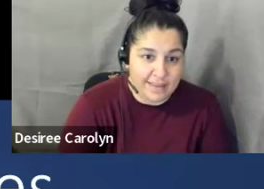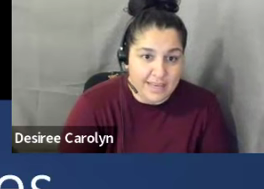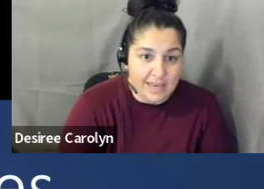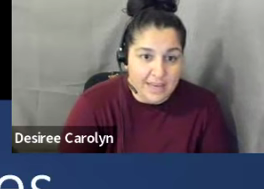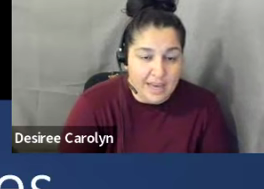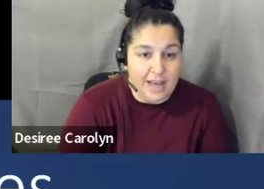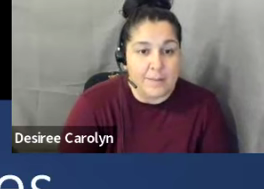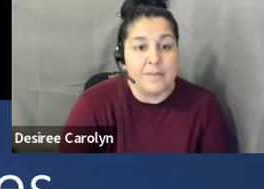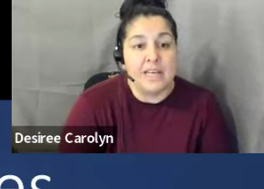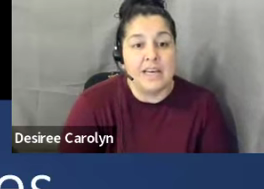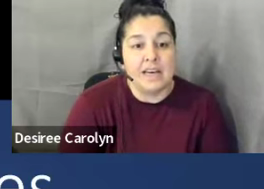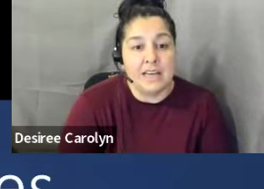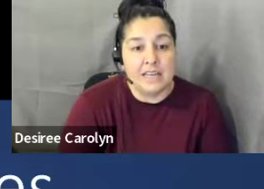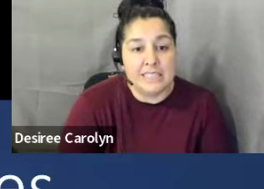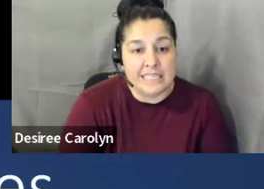with